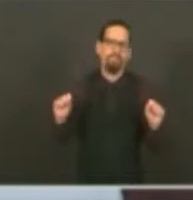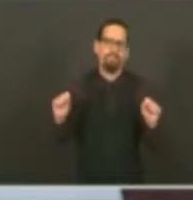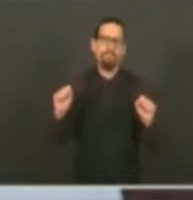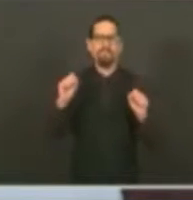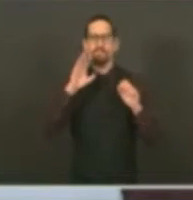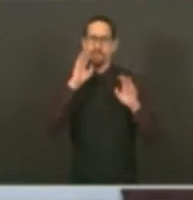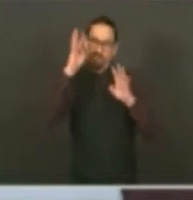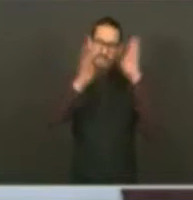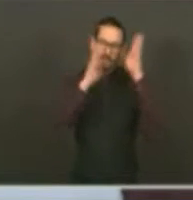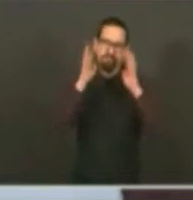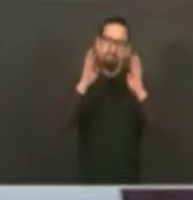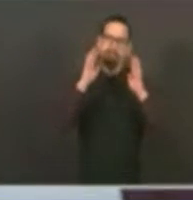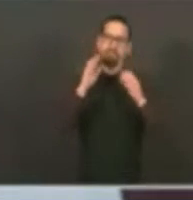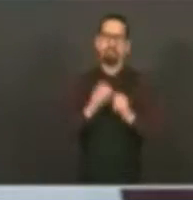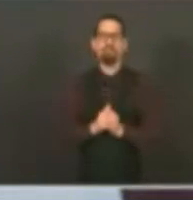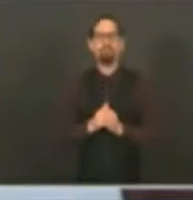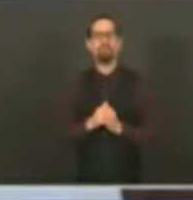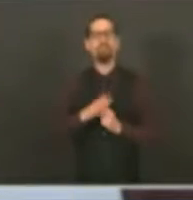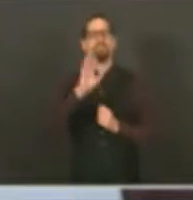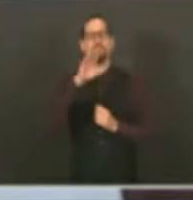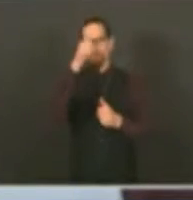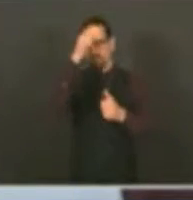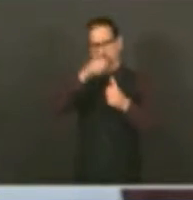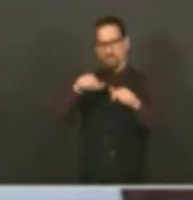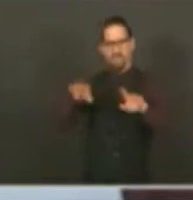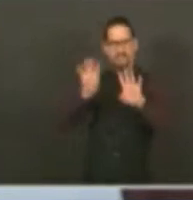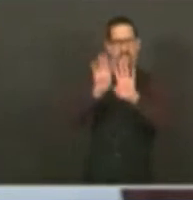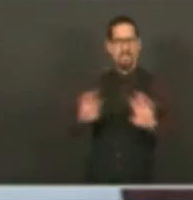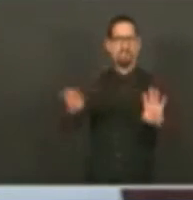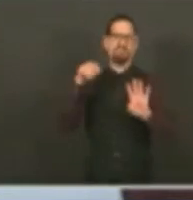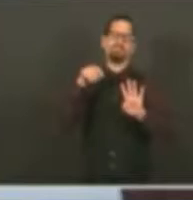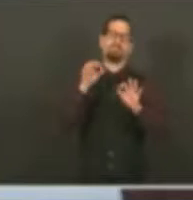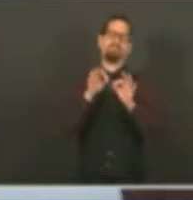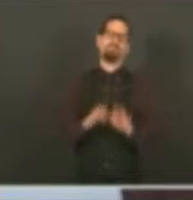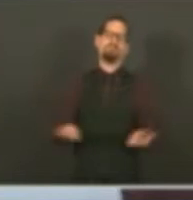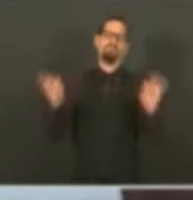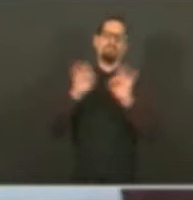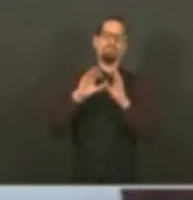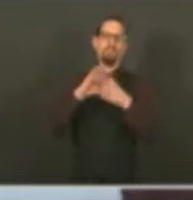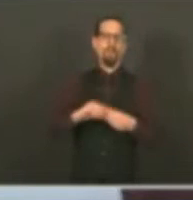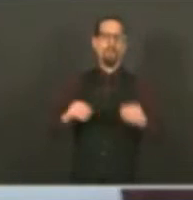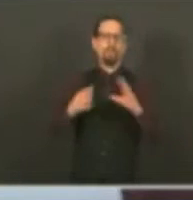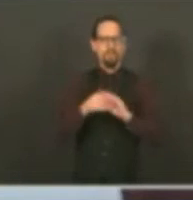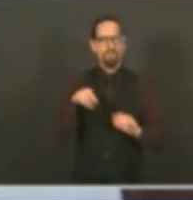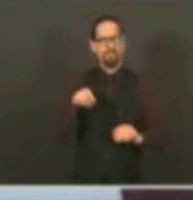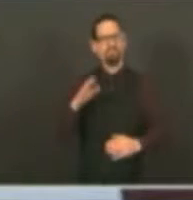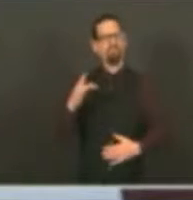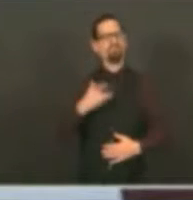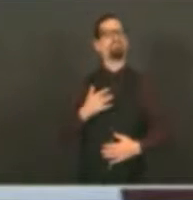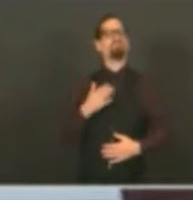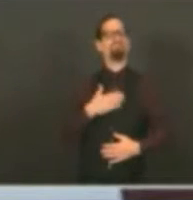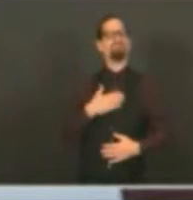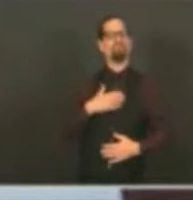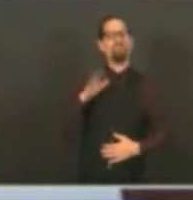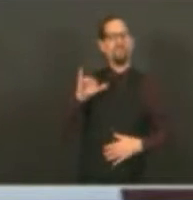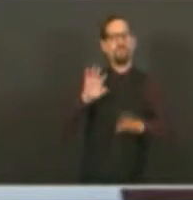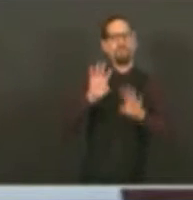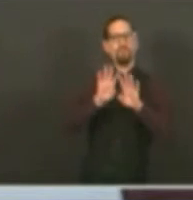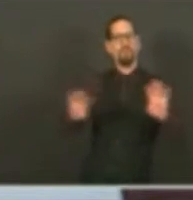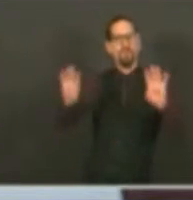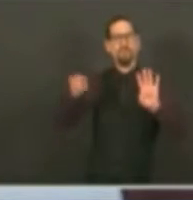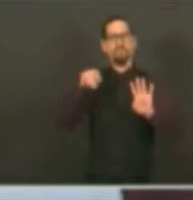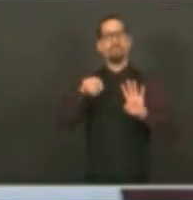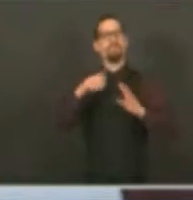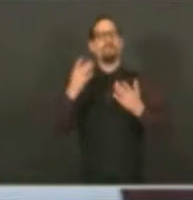really resonates now. It's one that resonates now. It's a story of community, and